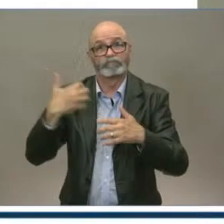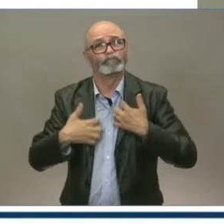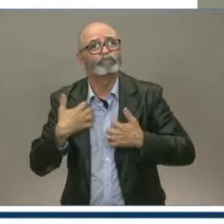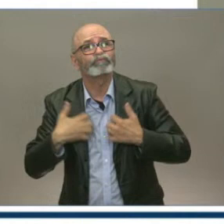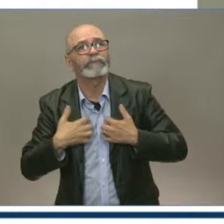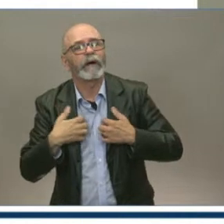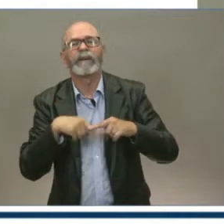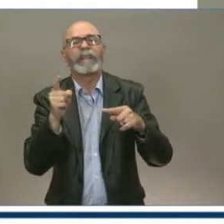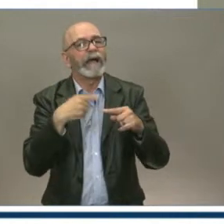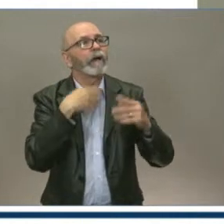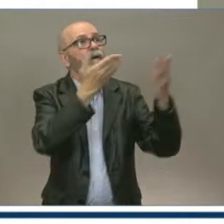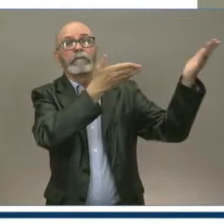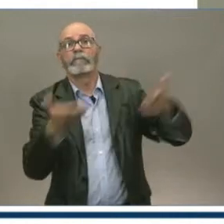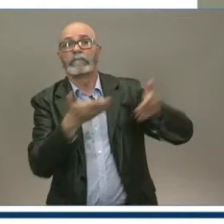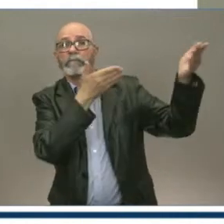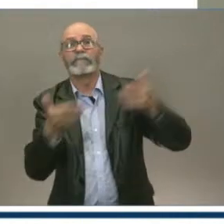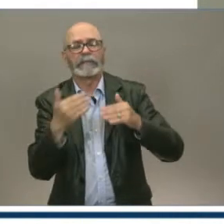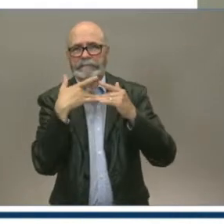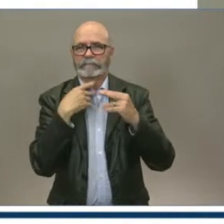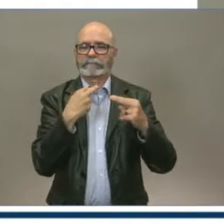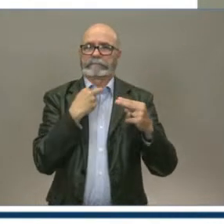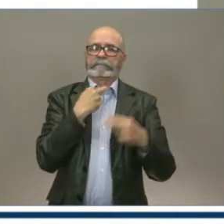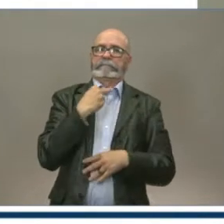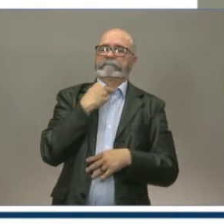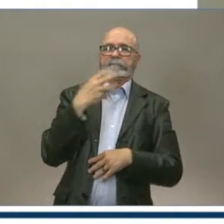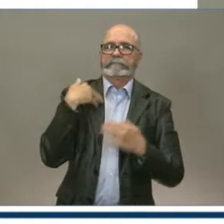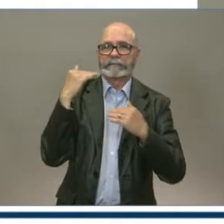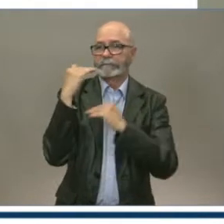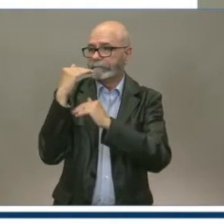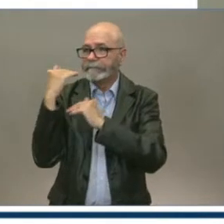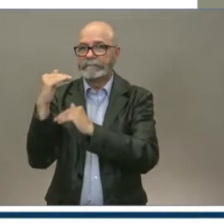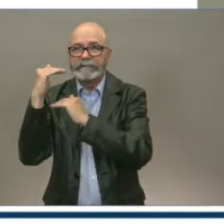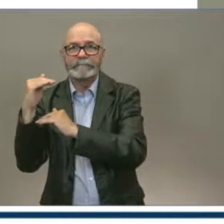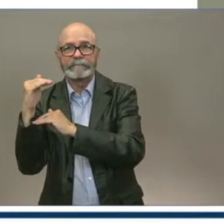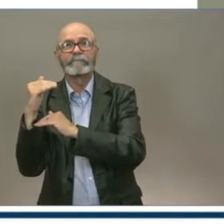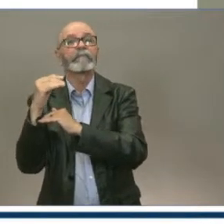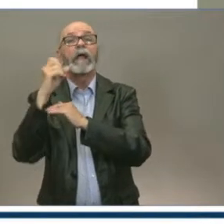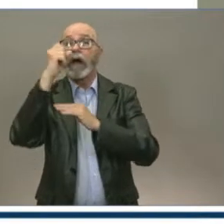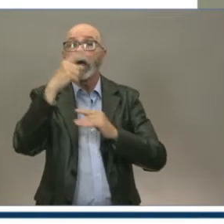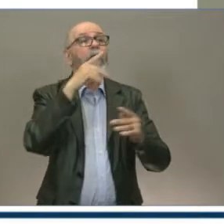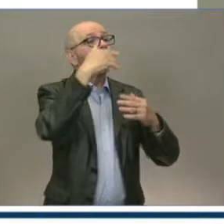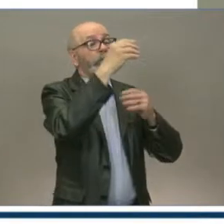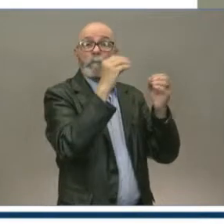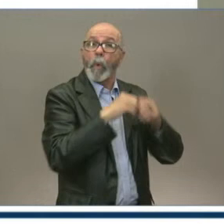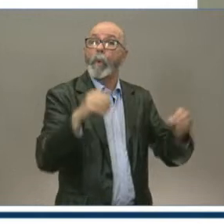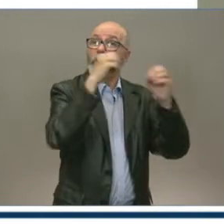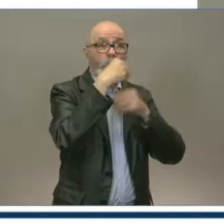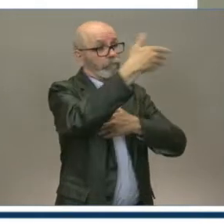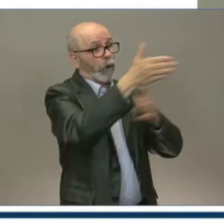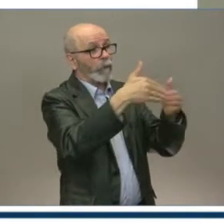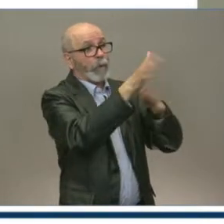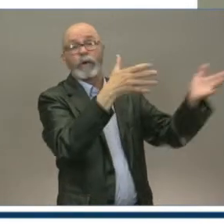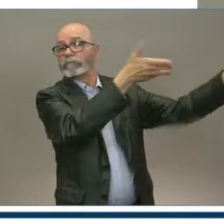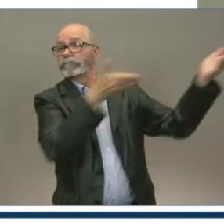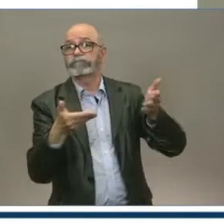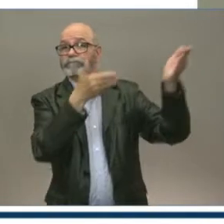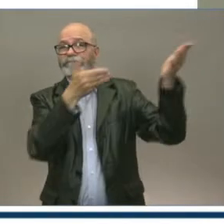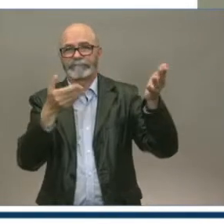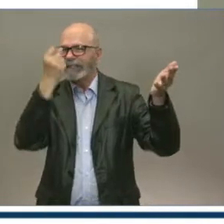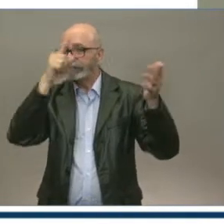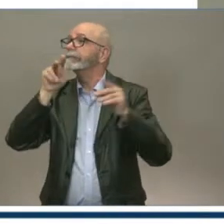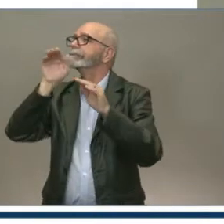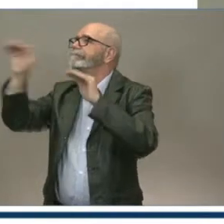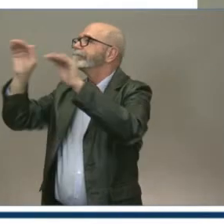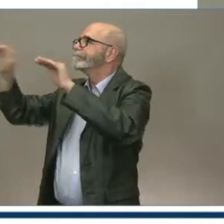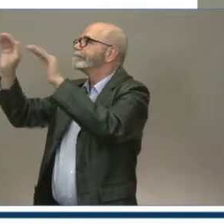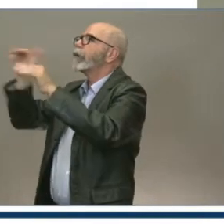supply. But that supply is increasing, and as it does, we will be continuously adding new appointments into the system